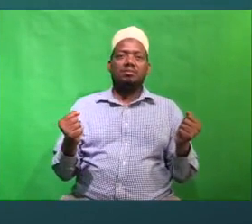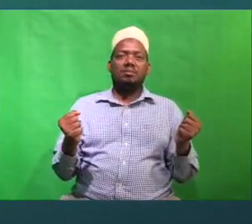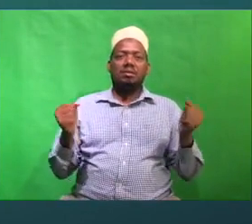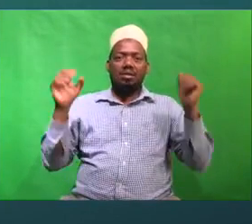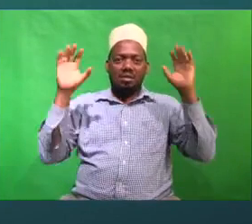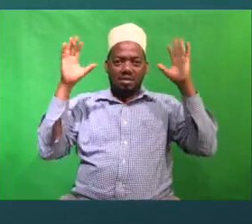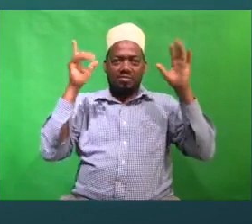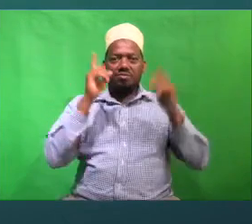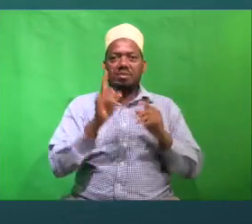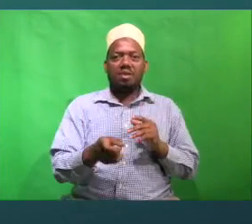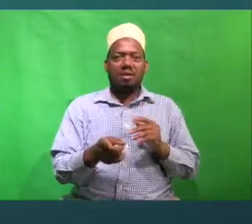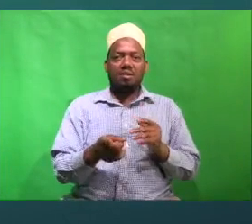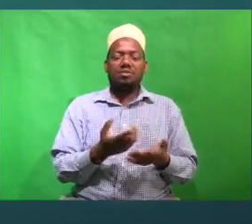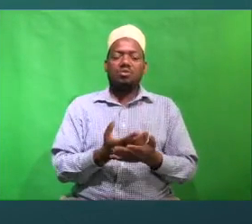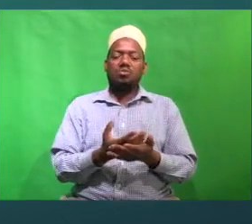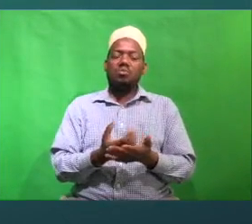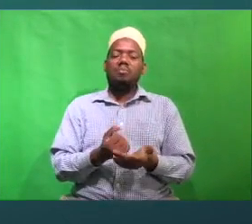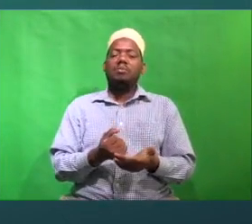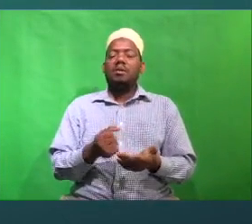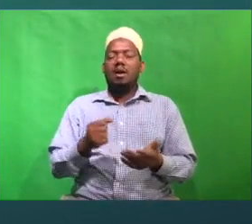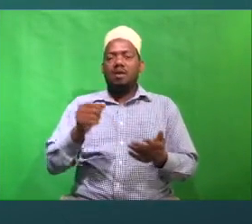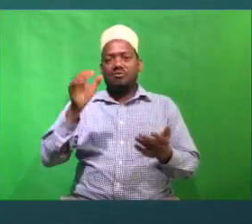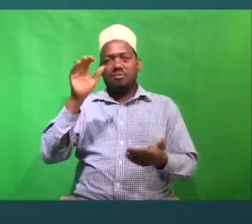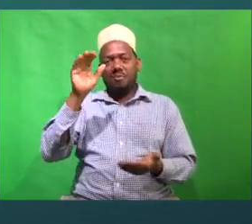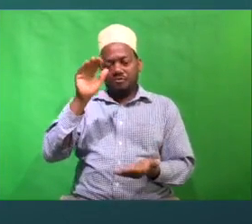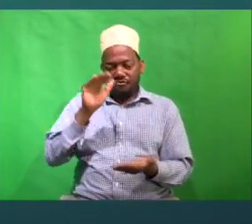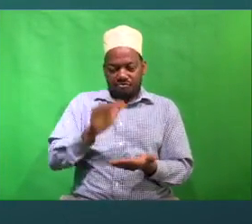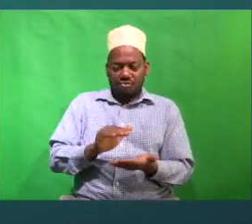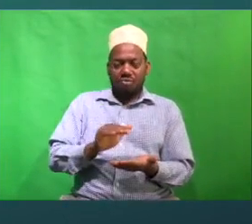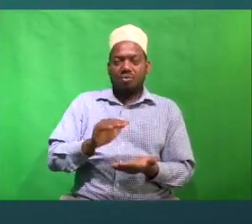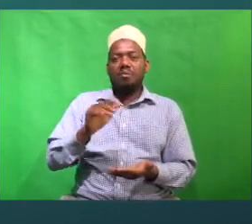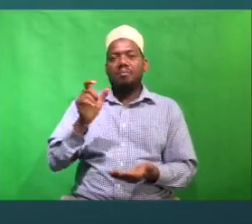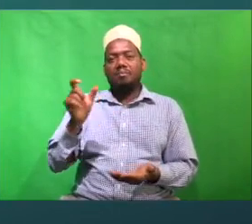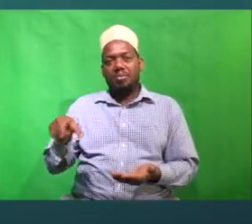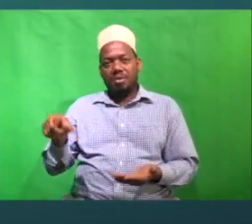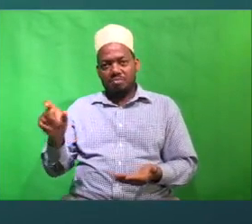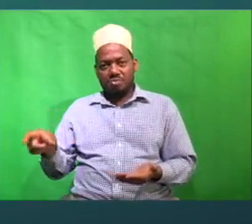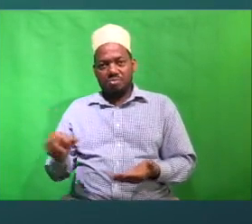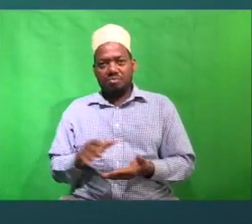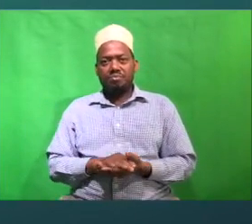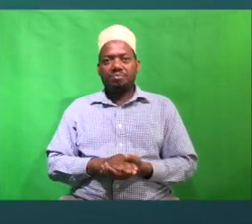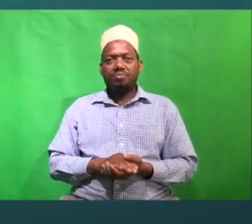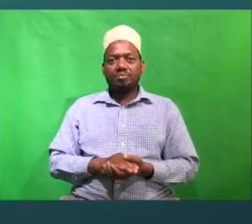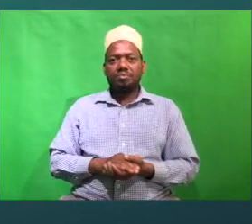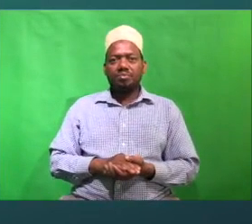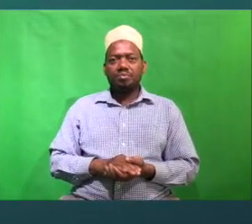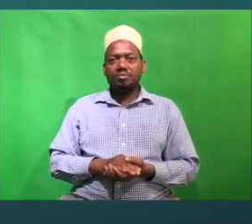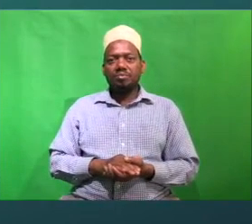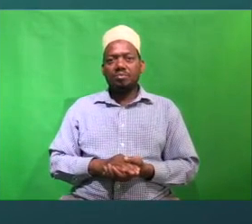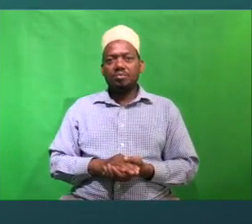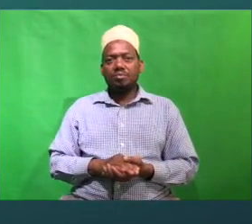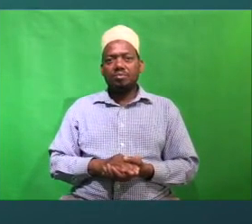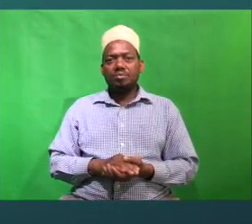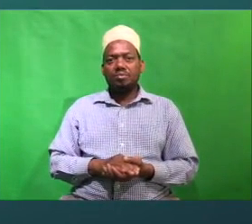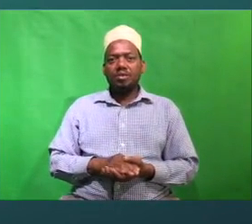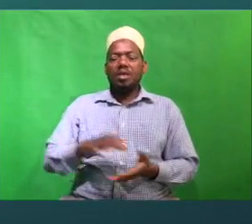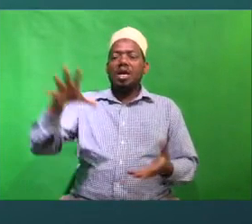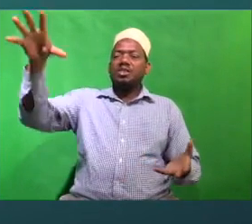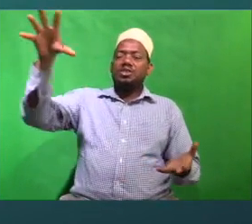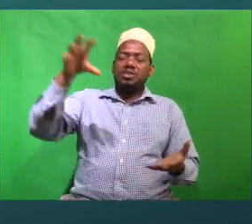settled or cannot be live on there, so the people is fewer. Plain and the gentle slope area are